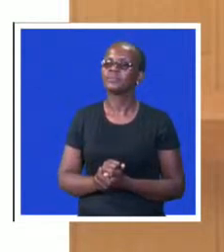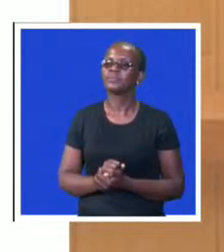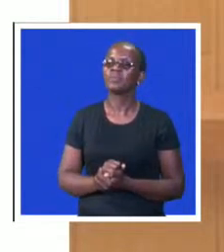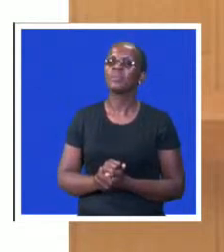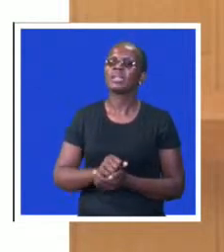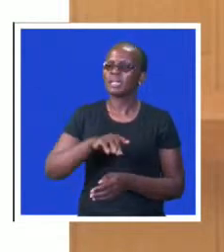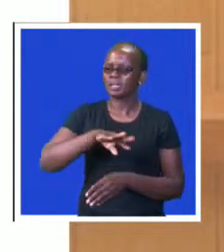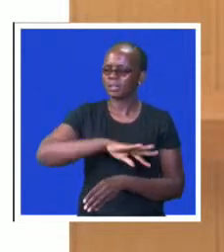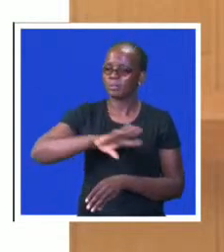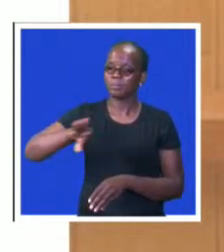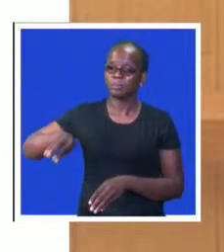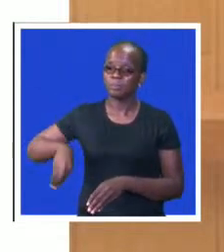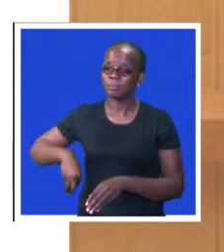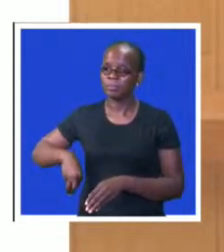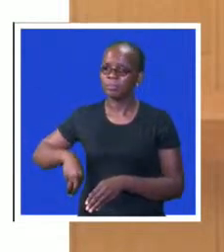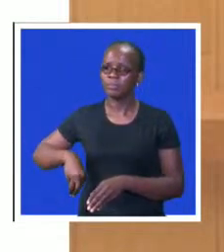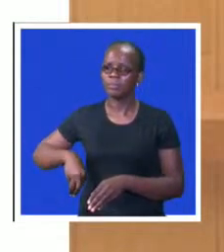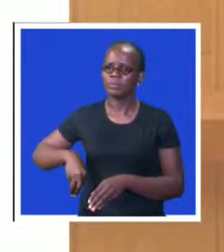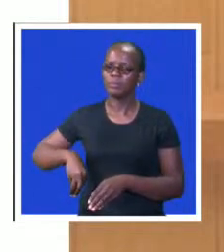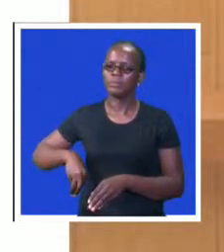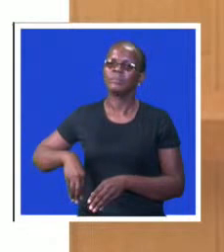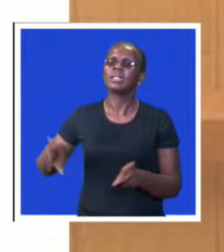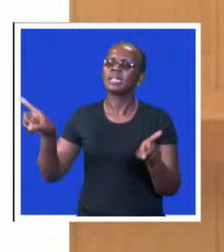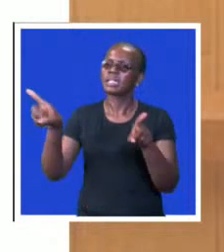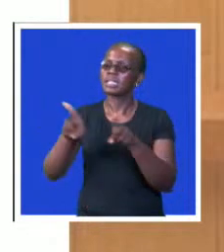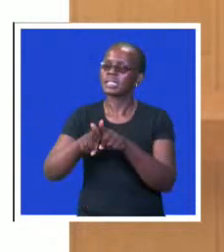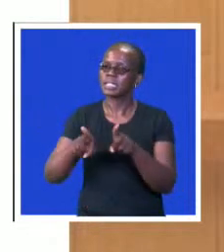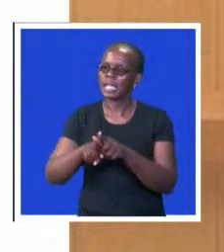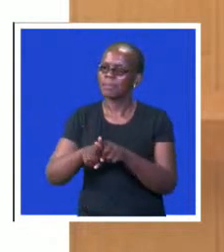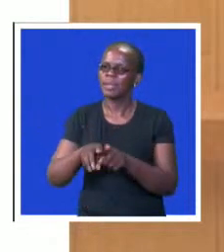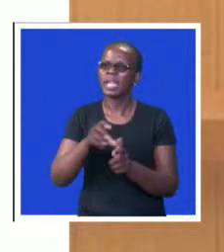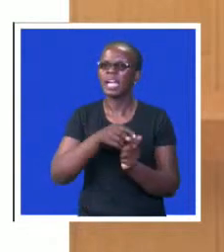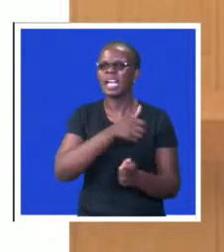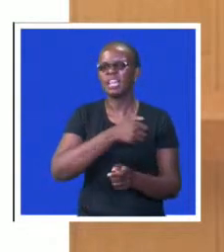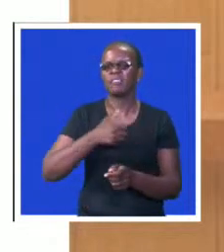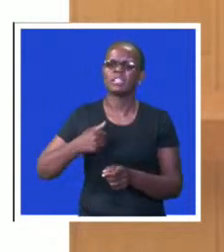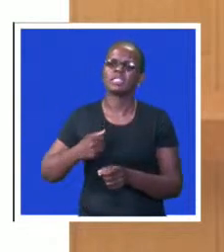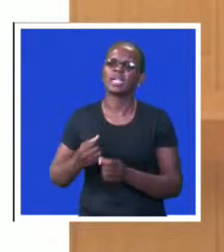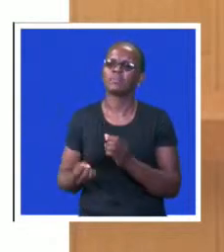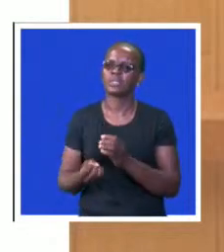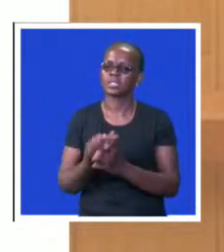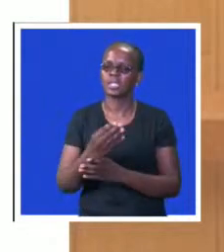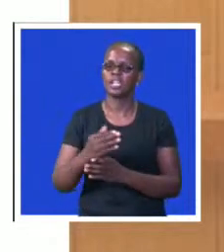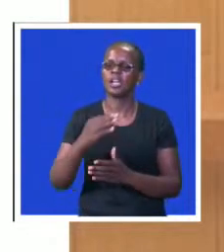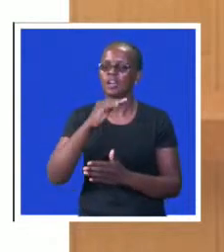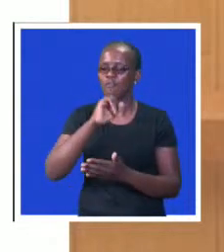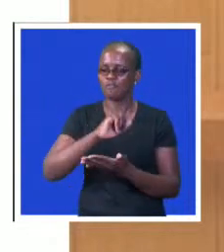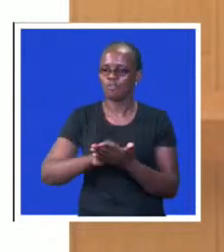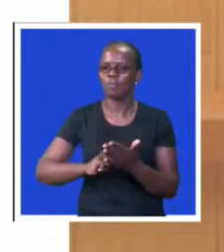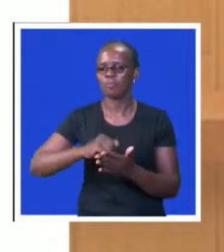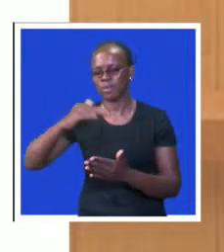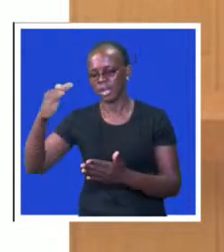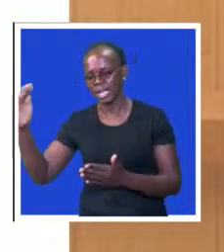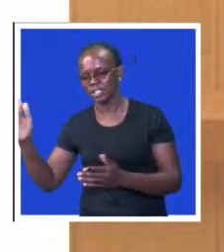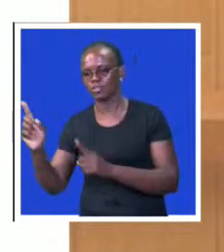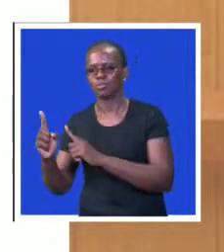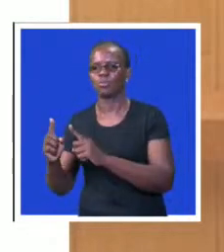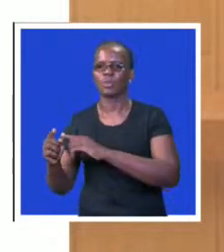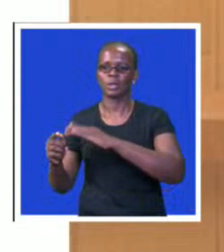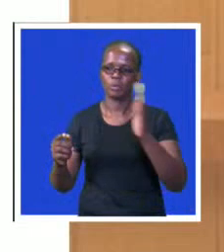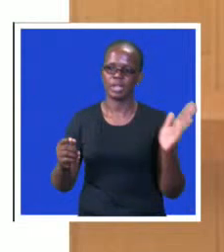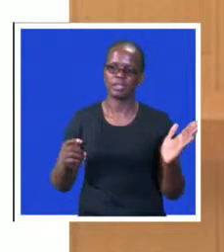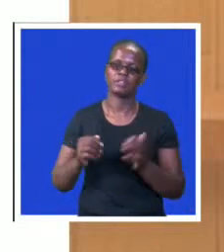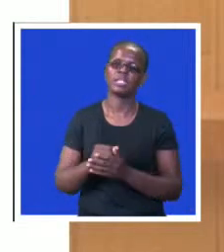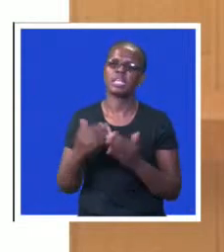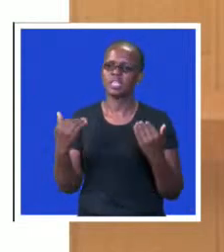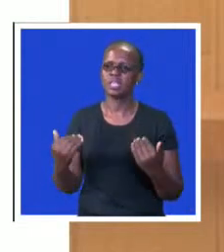addition are the same. They always start from the right to the left. Now we are going to start